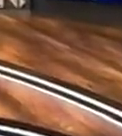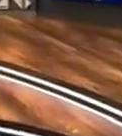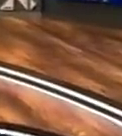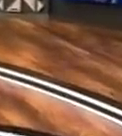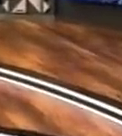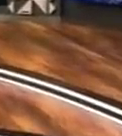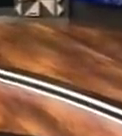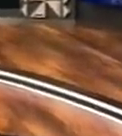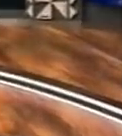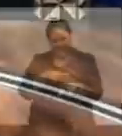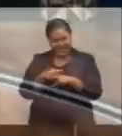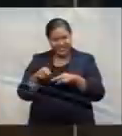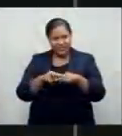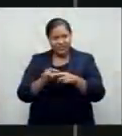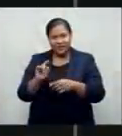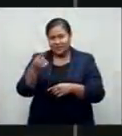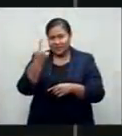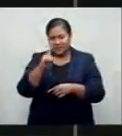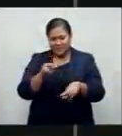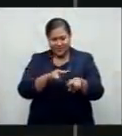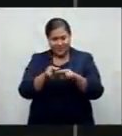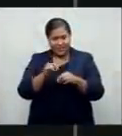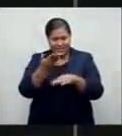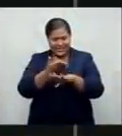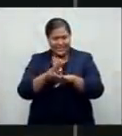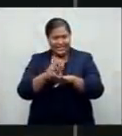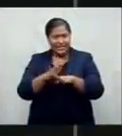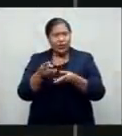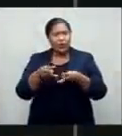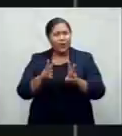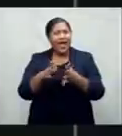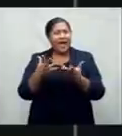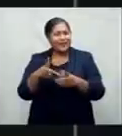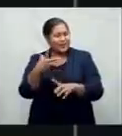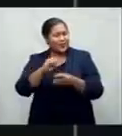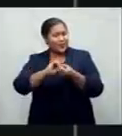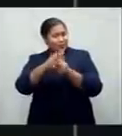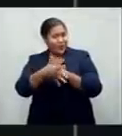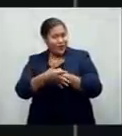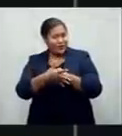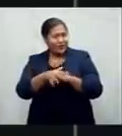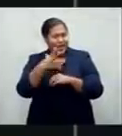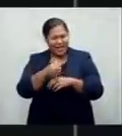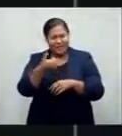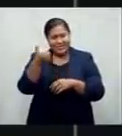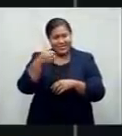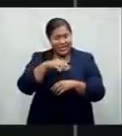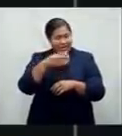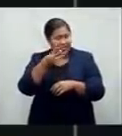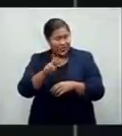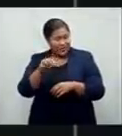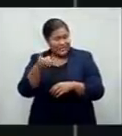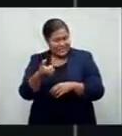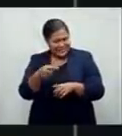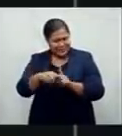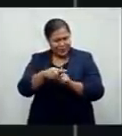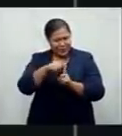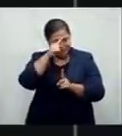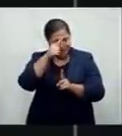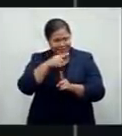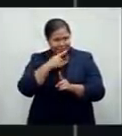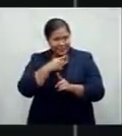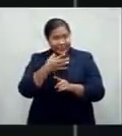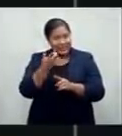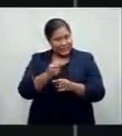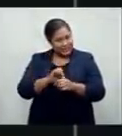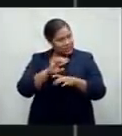Bolapanaka, Fiji. First up, Fiji has a new daily record of COVID infections with 636 new cases. The gloomy news does not